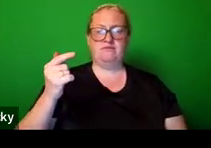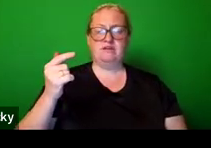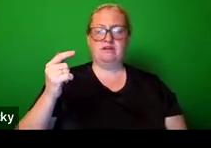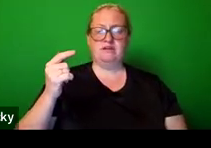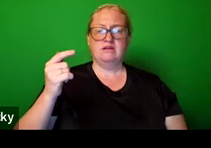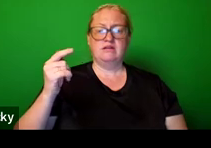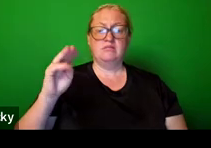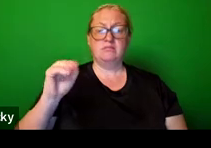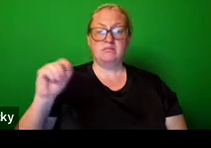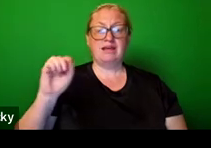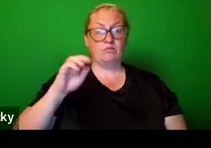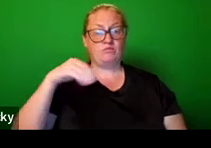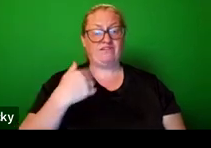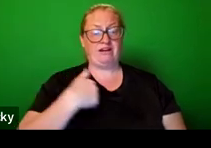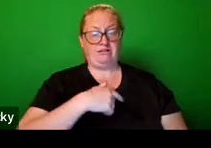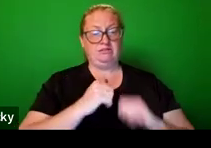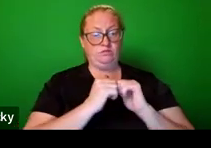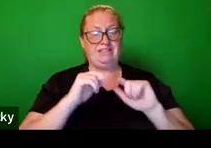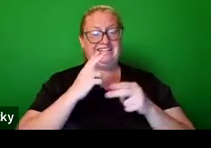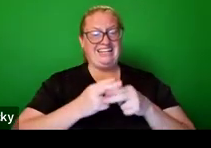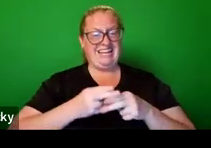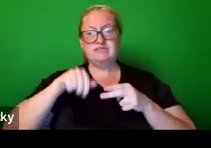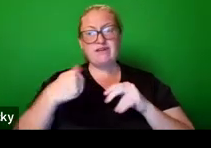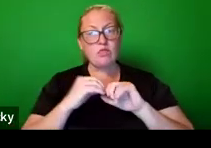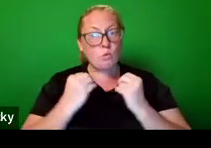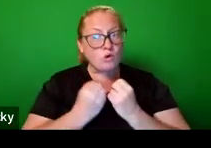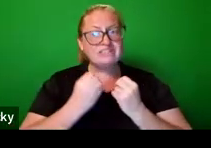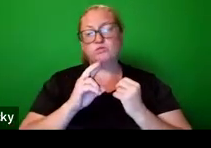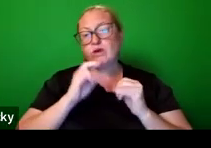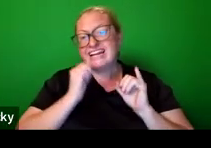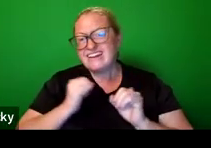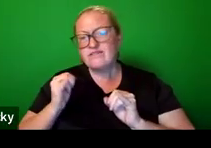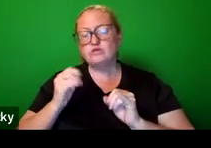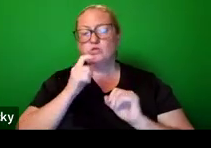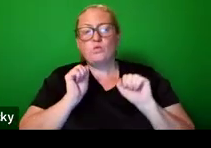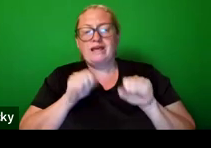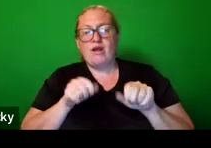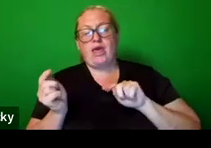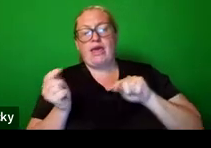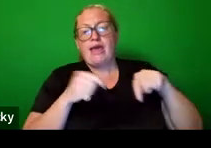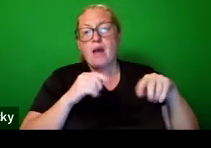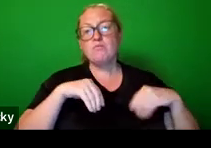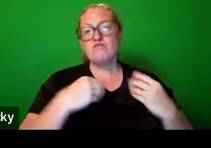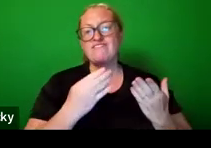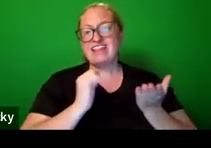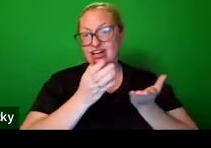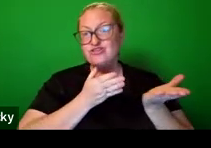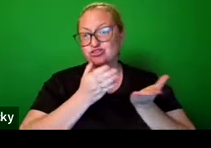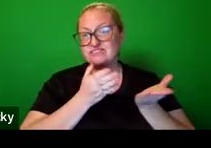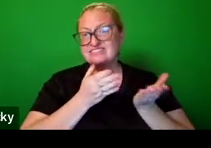can provide us with names of other organizations or individuals that could come in and provide that